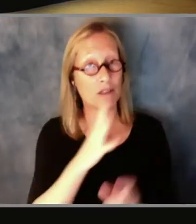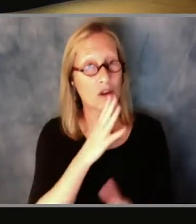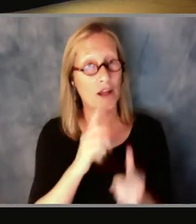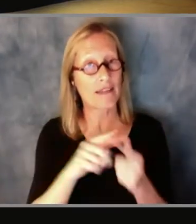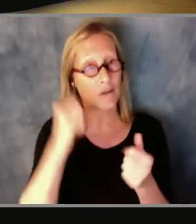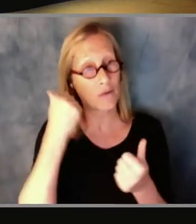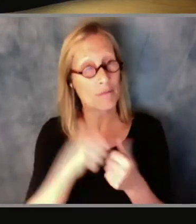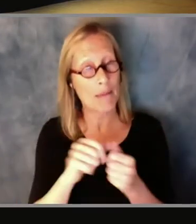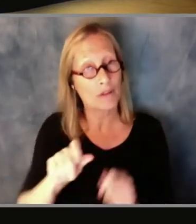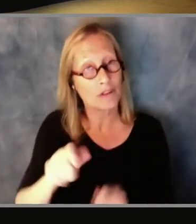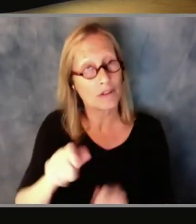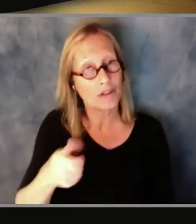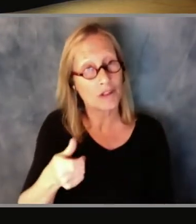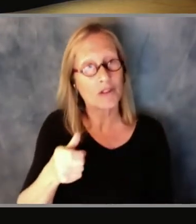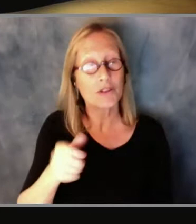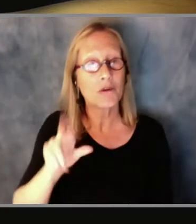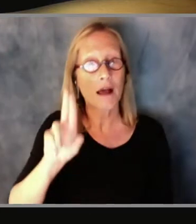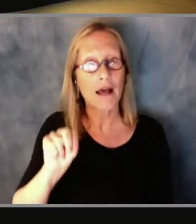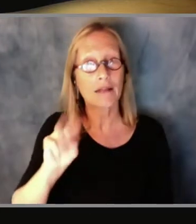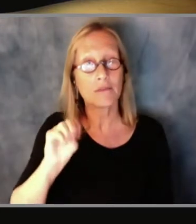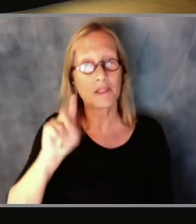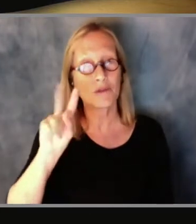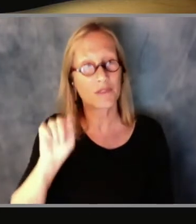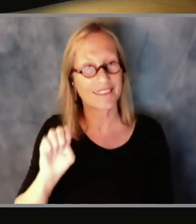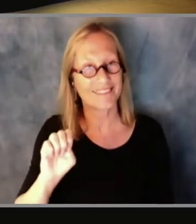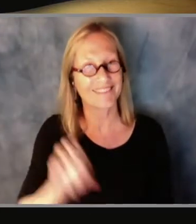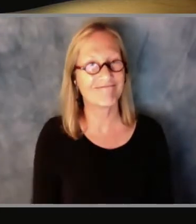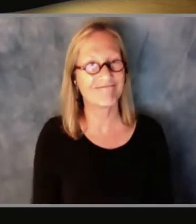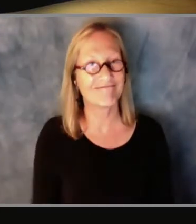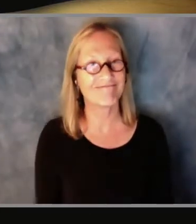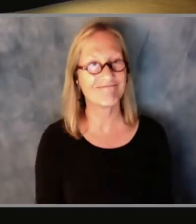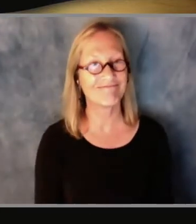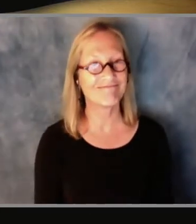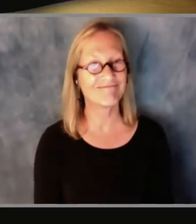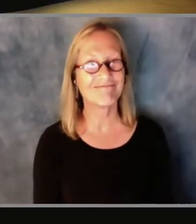Or getting choked up. Keep it up.